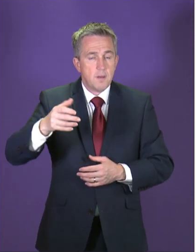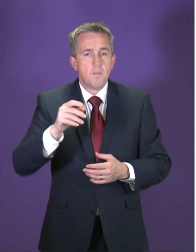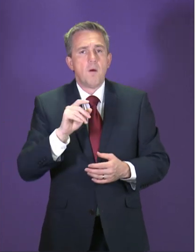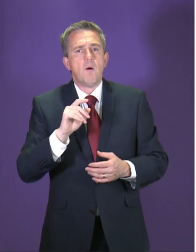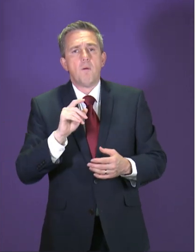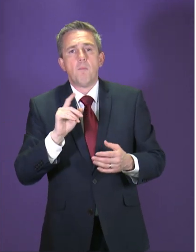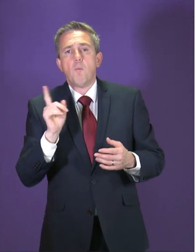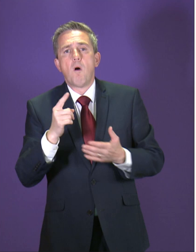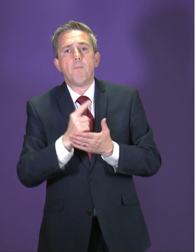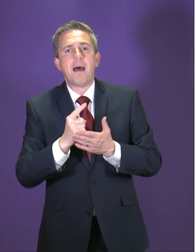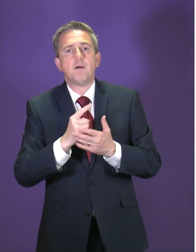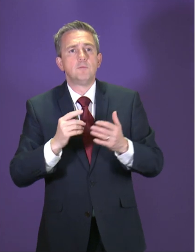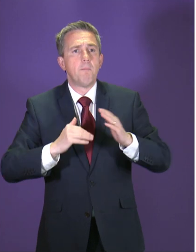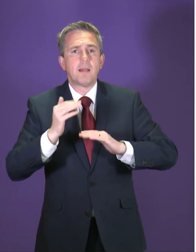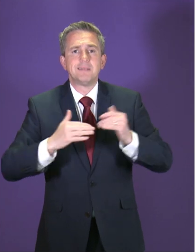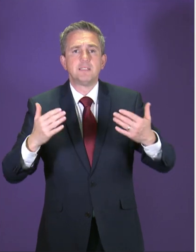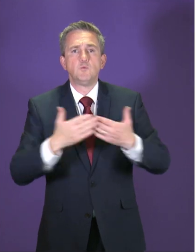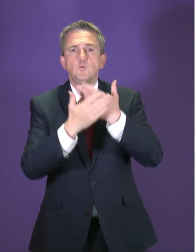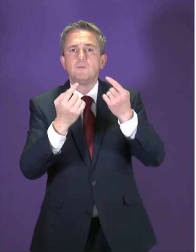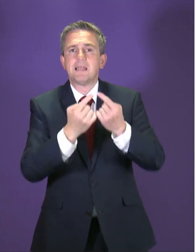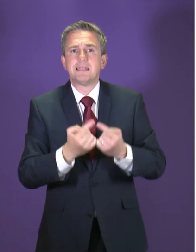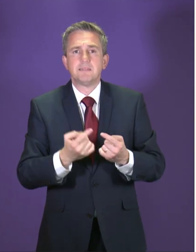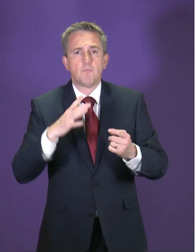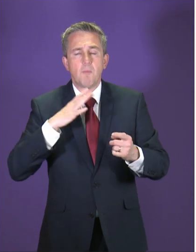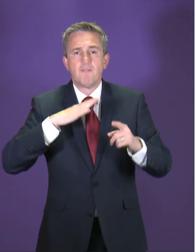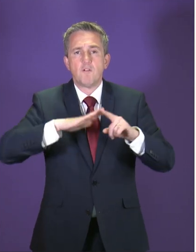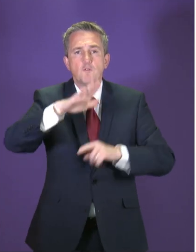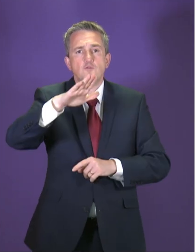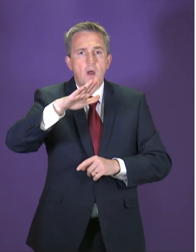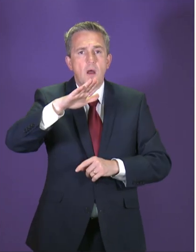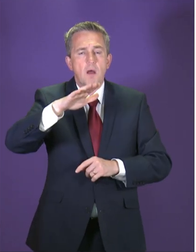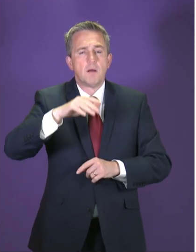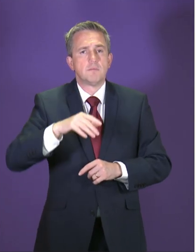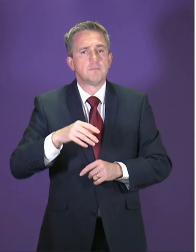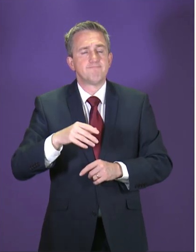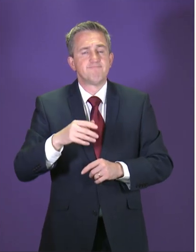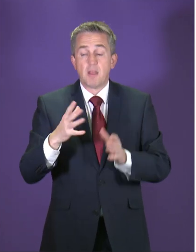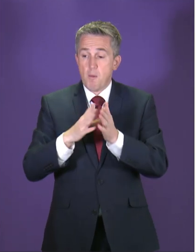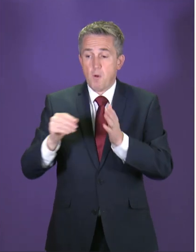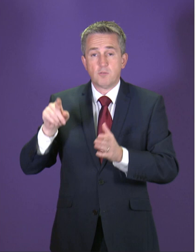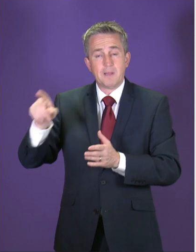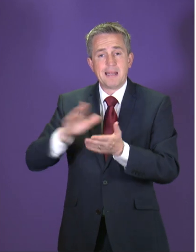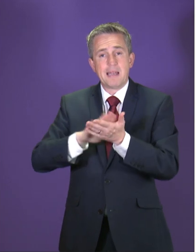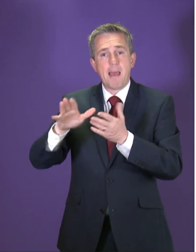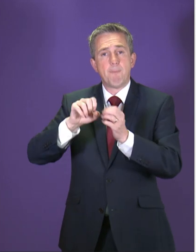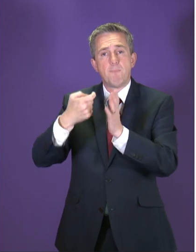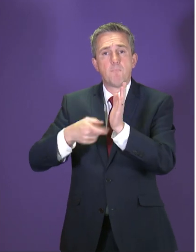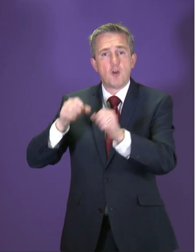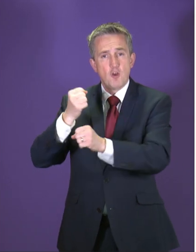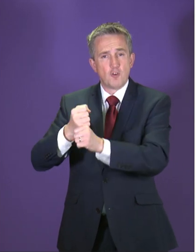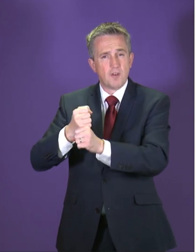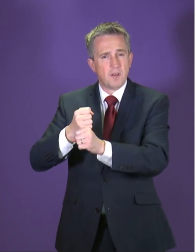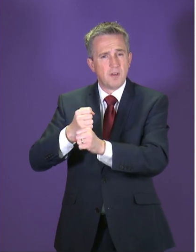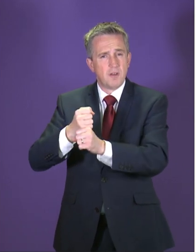new or building big. Instead of the Elbe Philharmonie model, how could a concert hall be designed